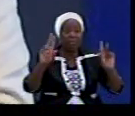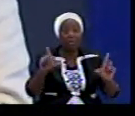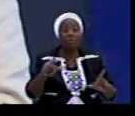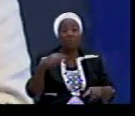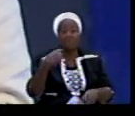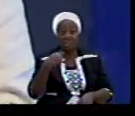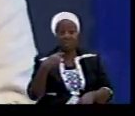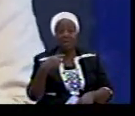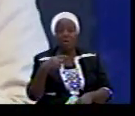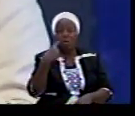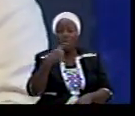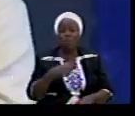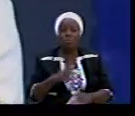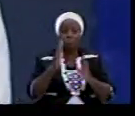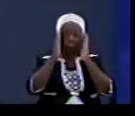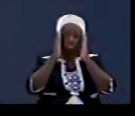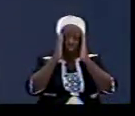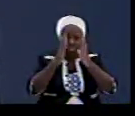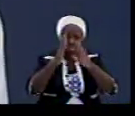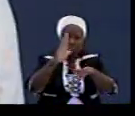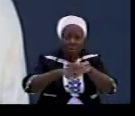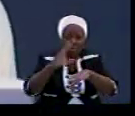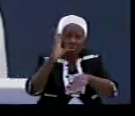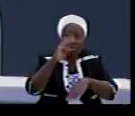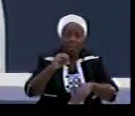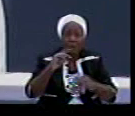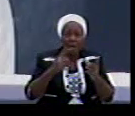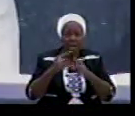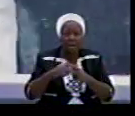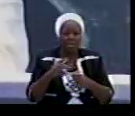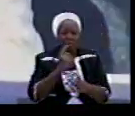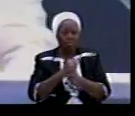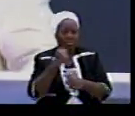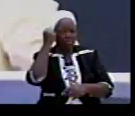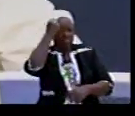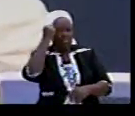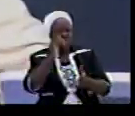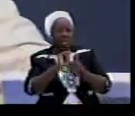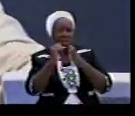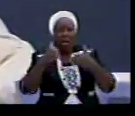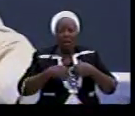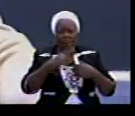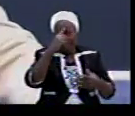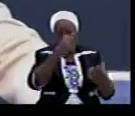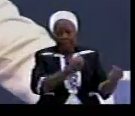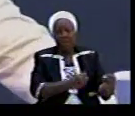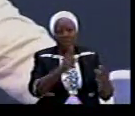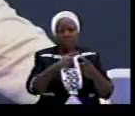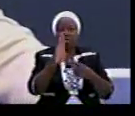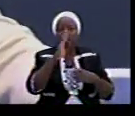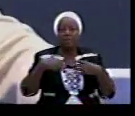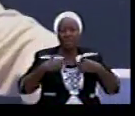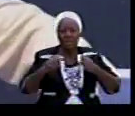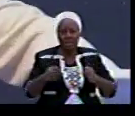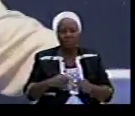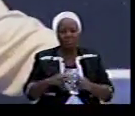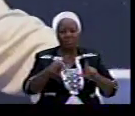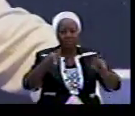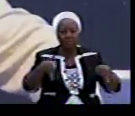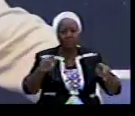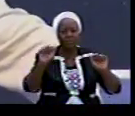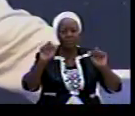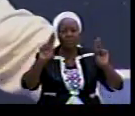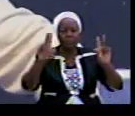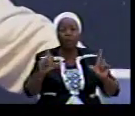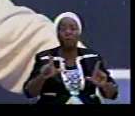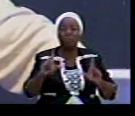that he had faith to be healed. Paul looked at him. He didn't shake him. He